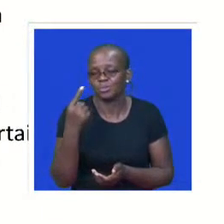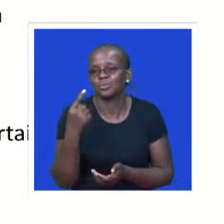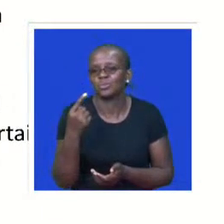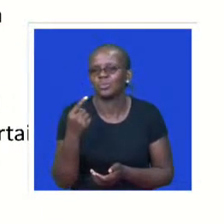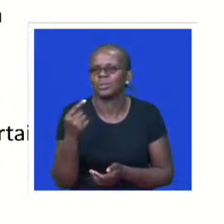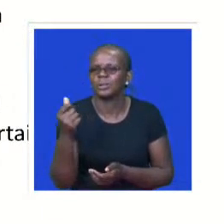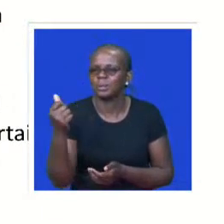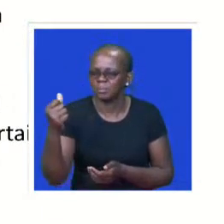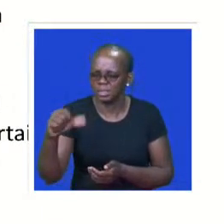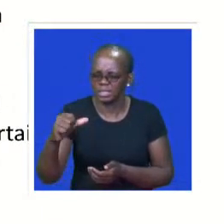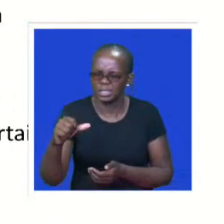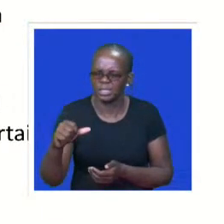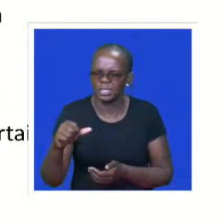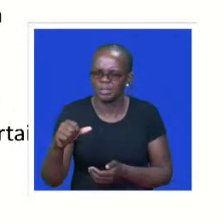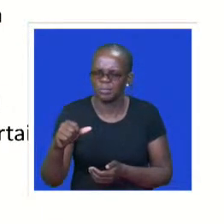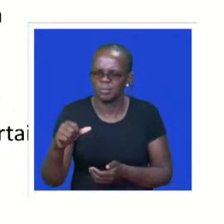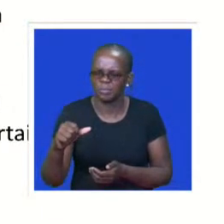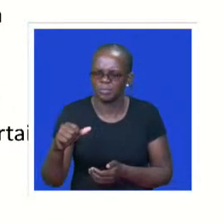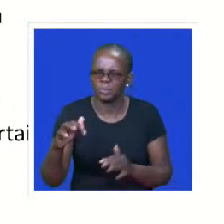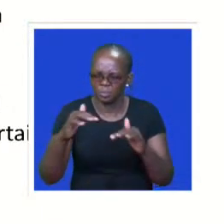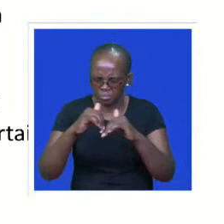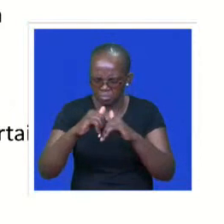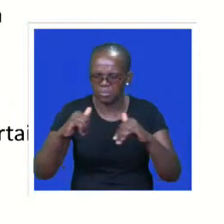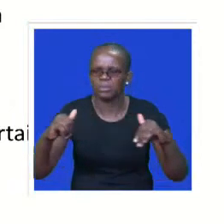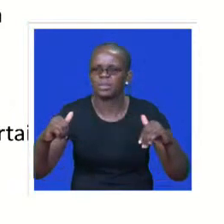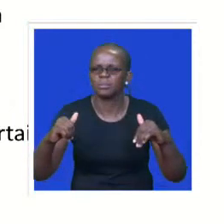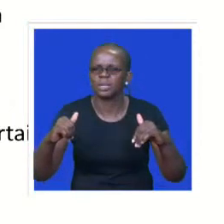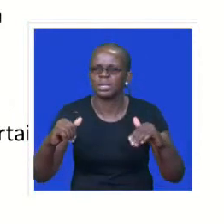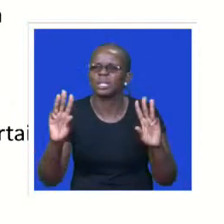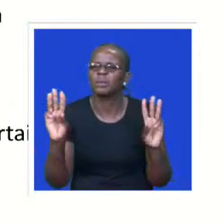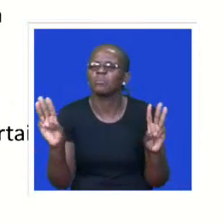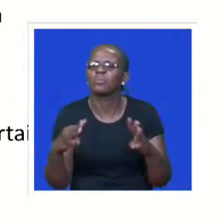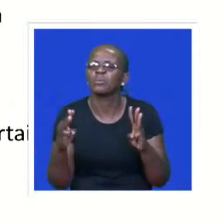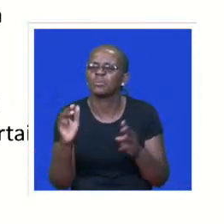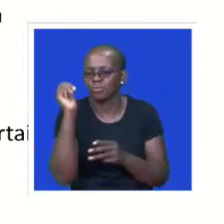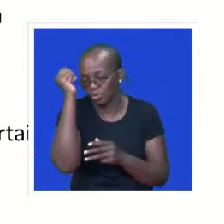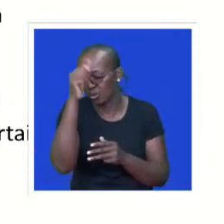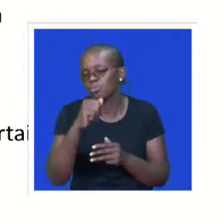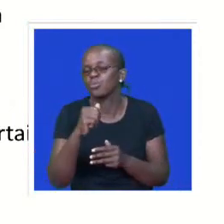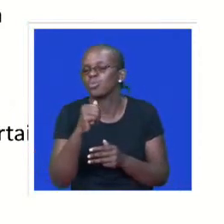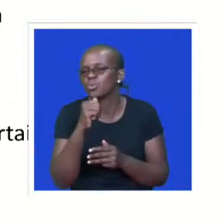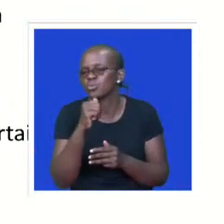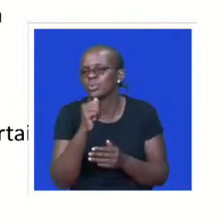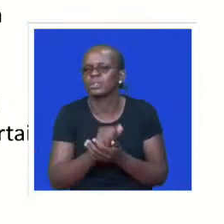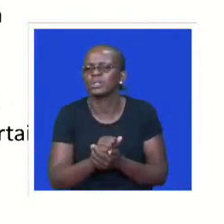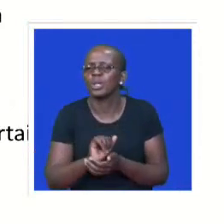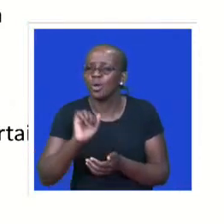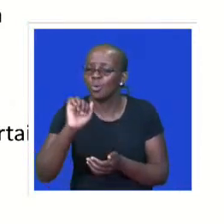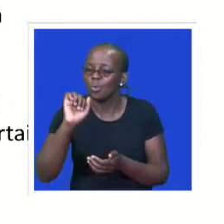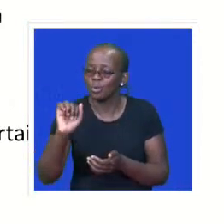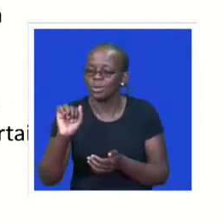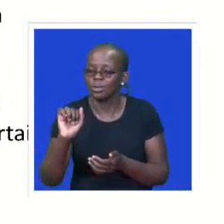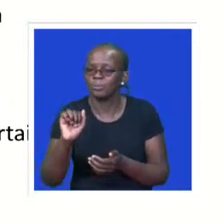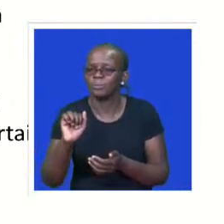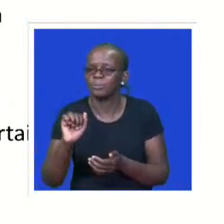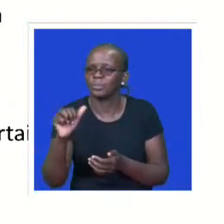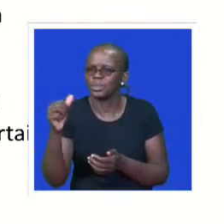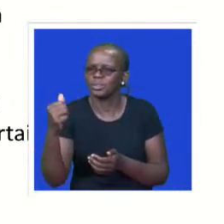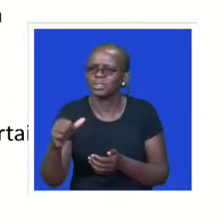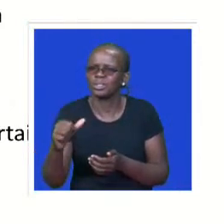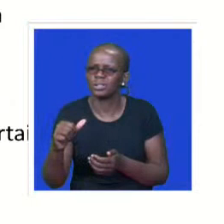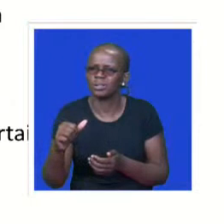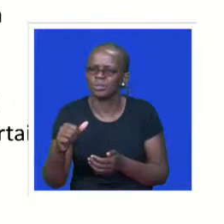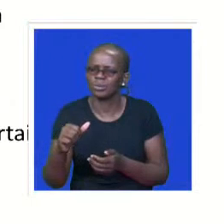can separate people from God. After committing sin, dear Lena, you may feel alone,